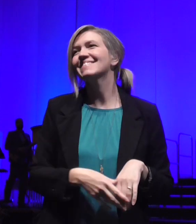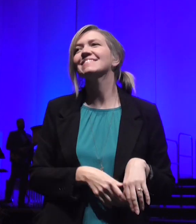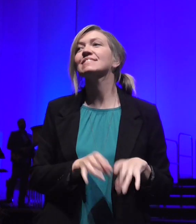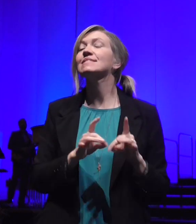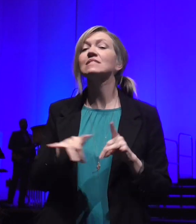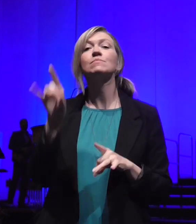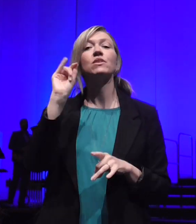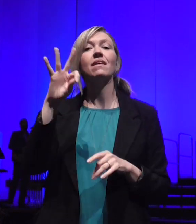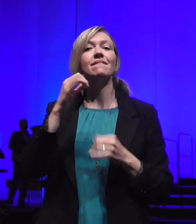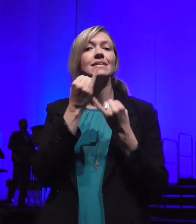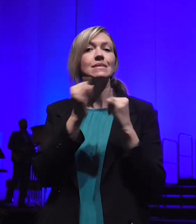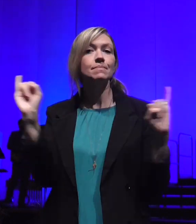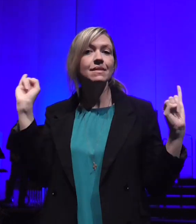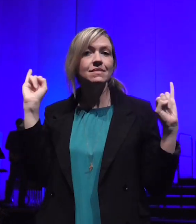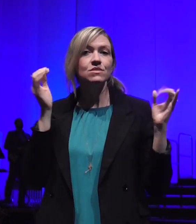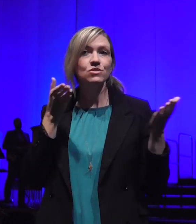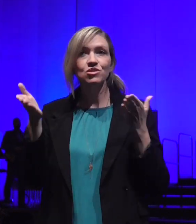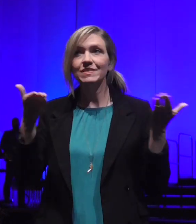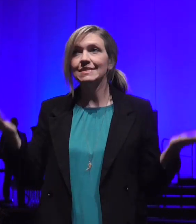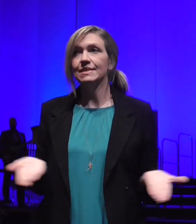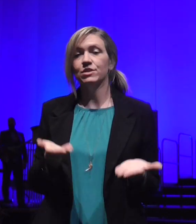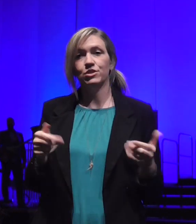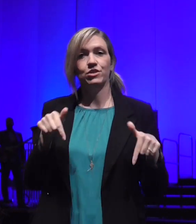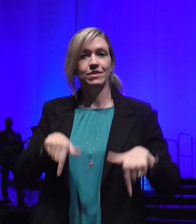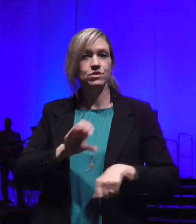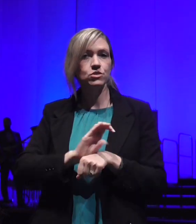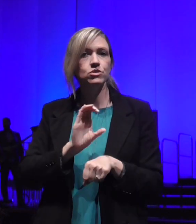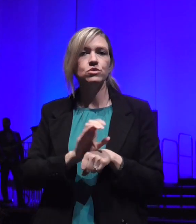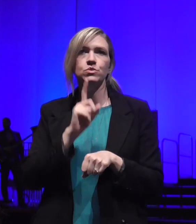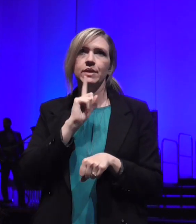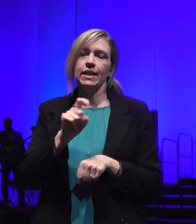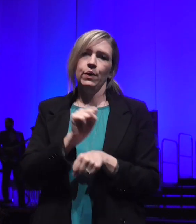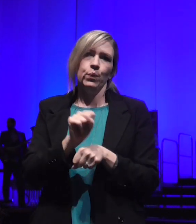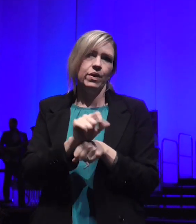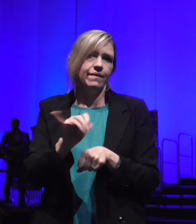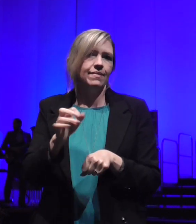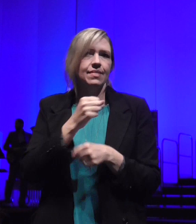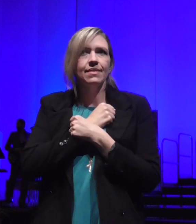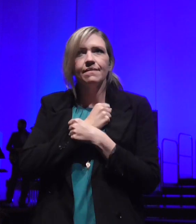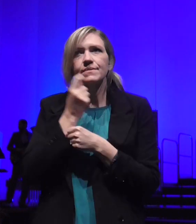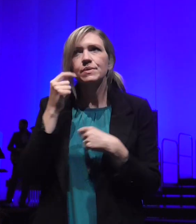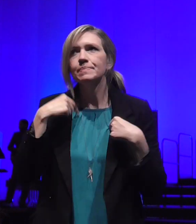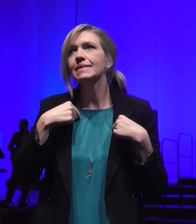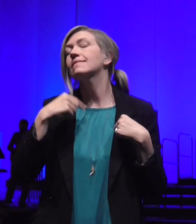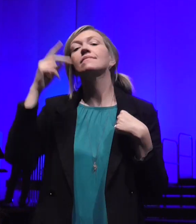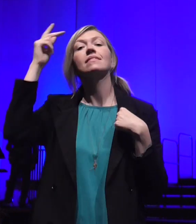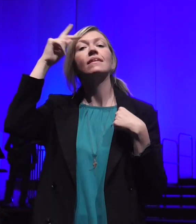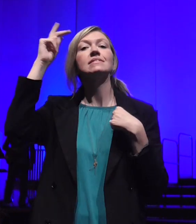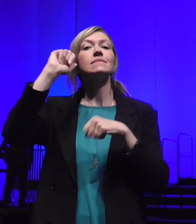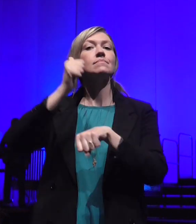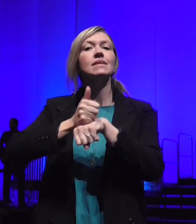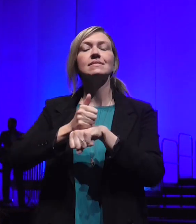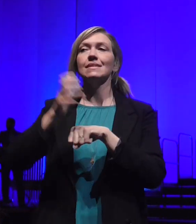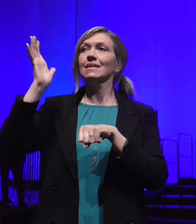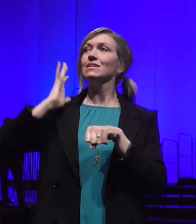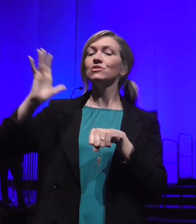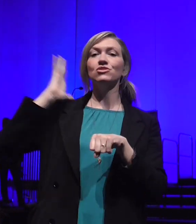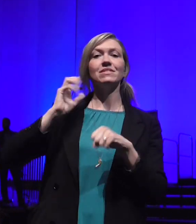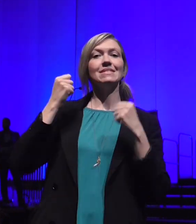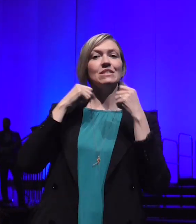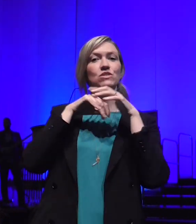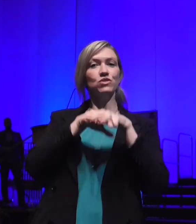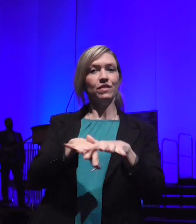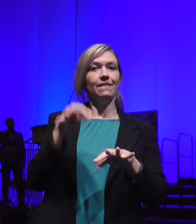The Spirit of Independence service here at Mile High Church is a labor of love for me because our philosophy is based in ancient